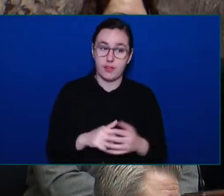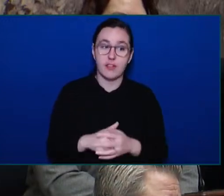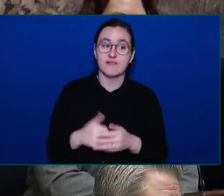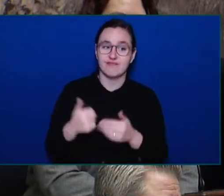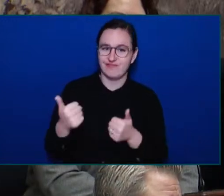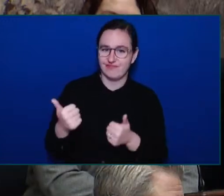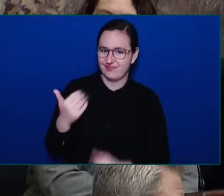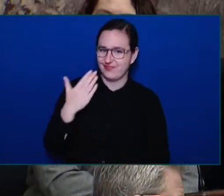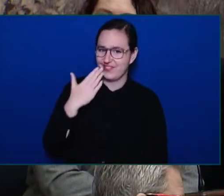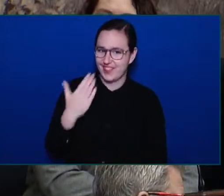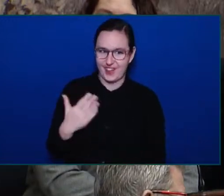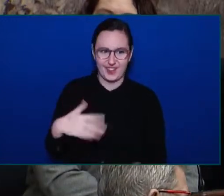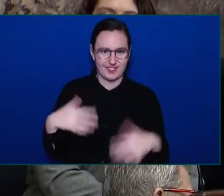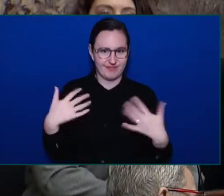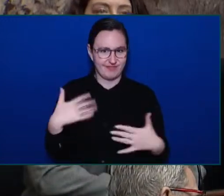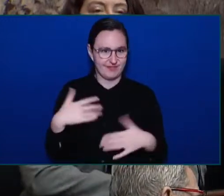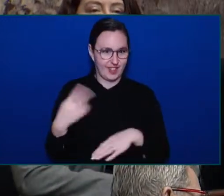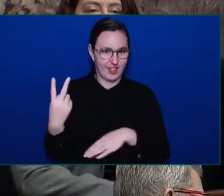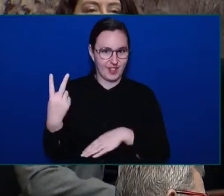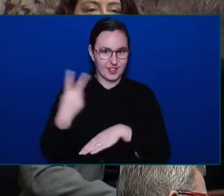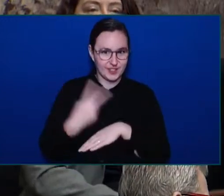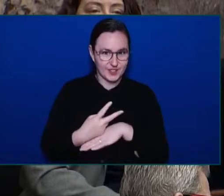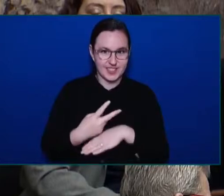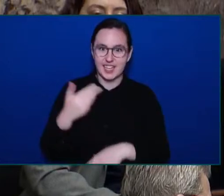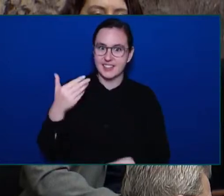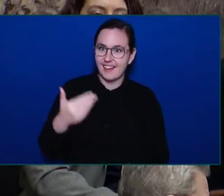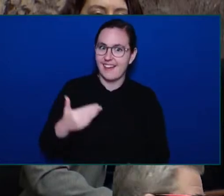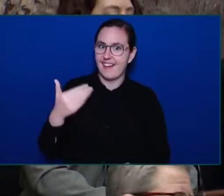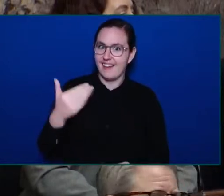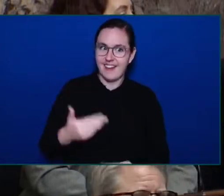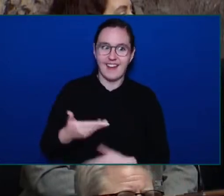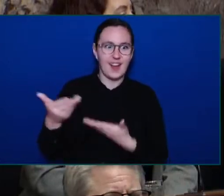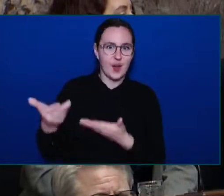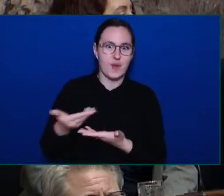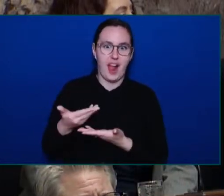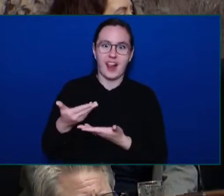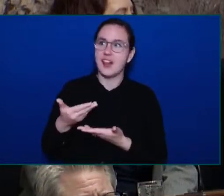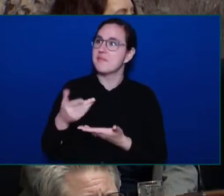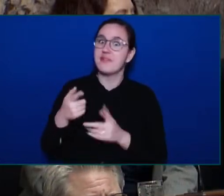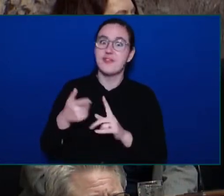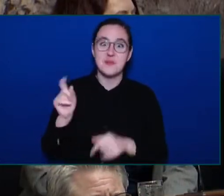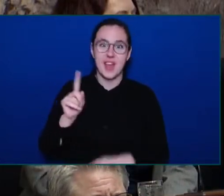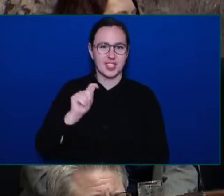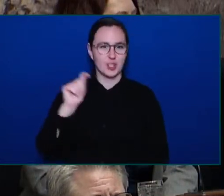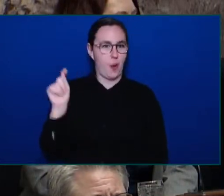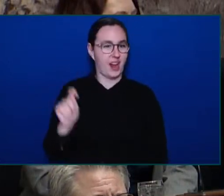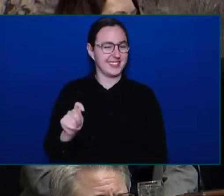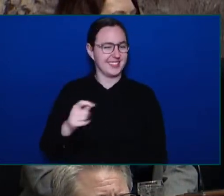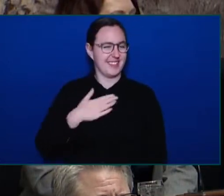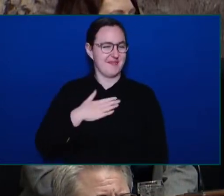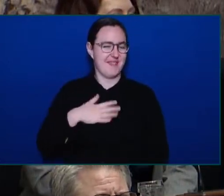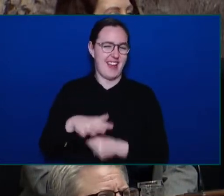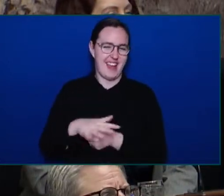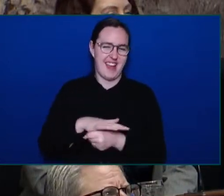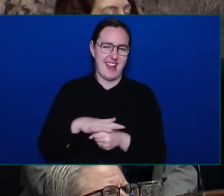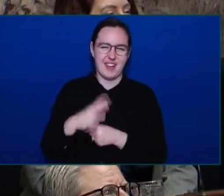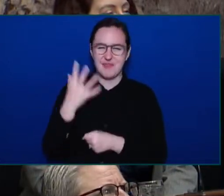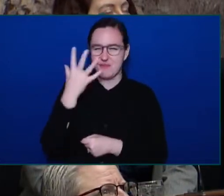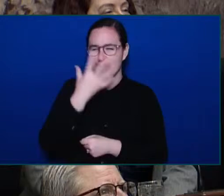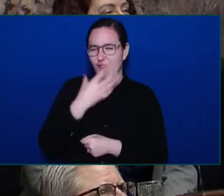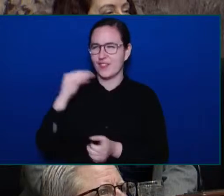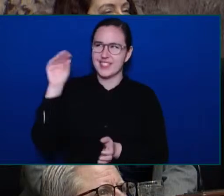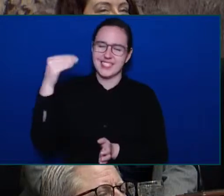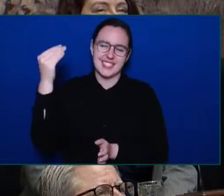from Tawasin, British Columbia, my beautiful riding of sunny Tawasin. And today I want to introduce a good friend,